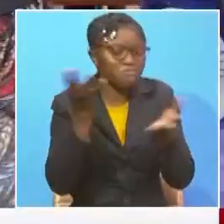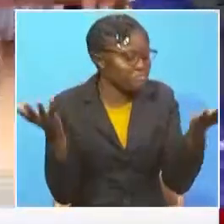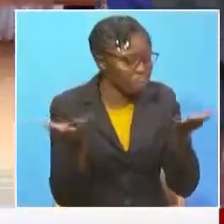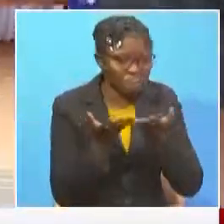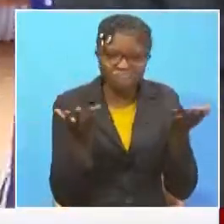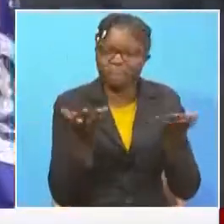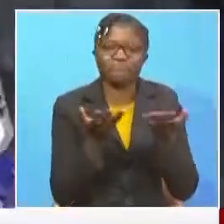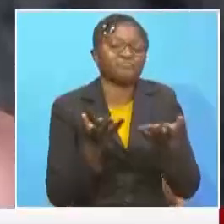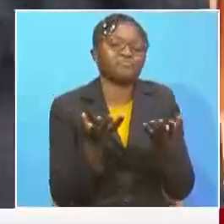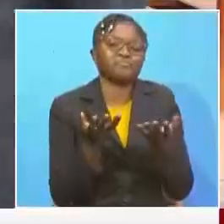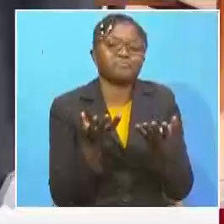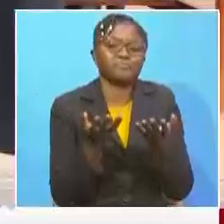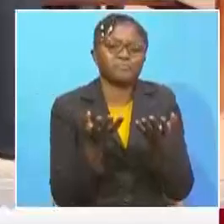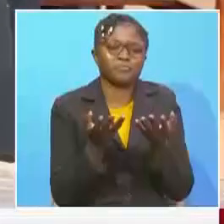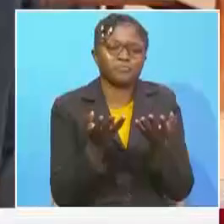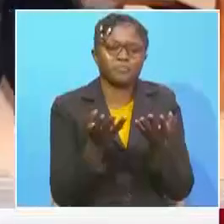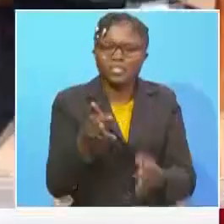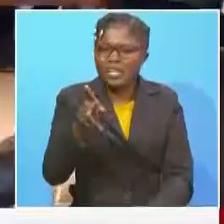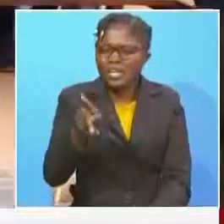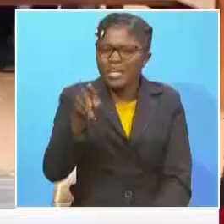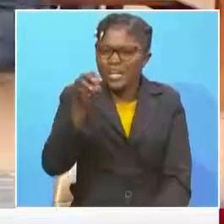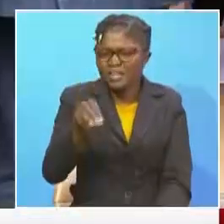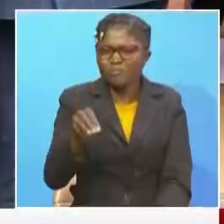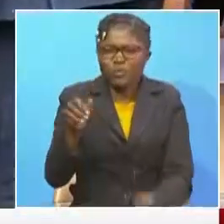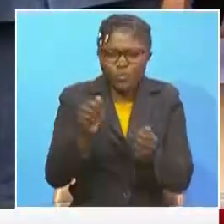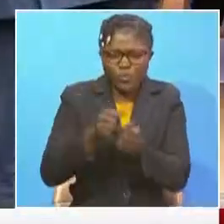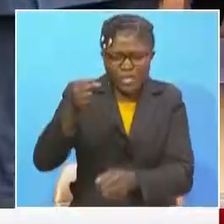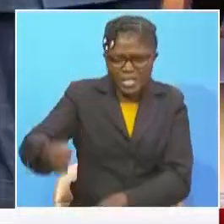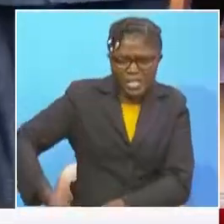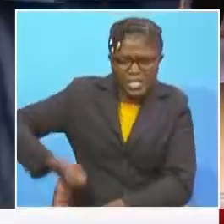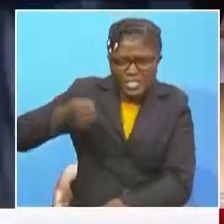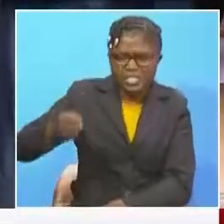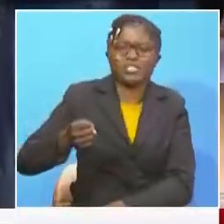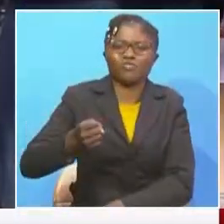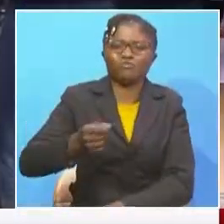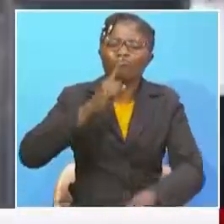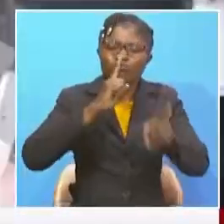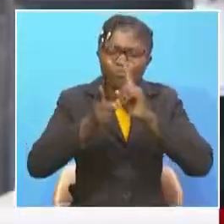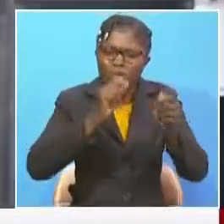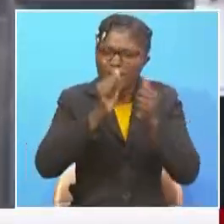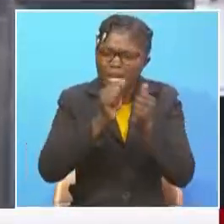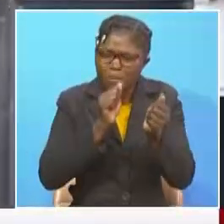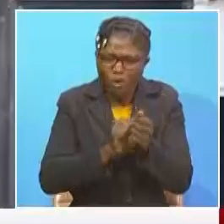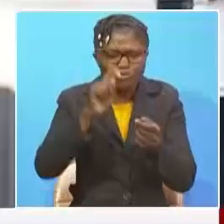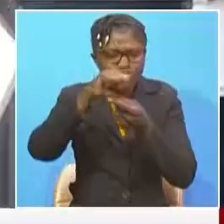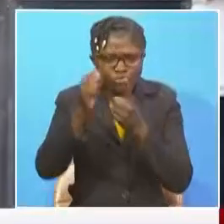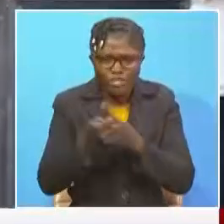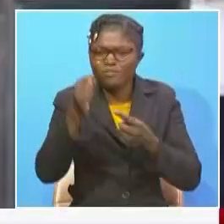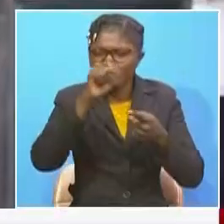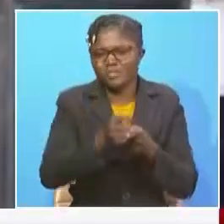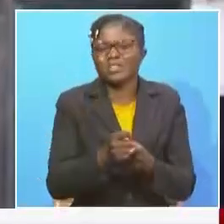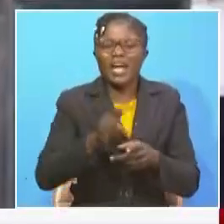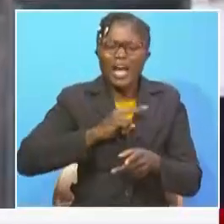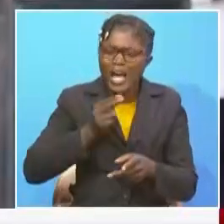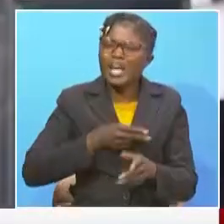yai. Chadiza MP and Chief Mlolo condemns tribalism. Politicians were very